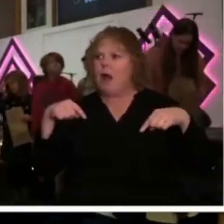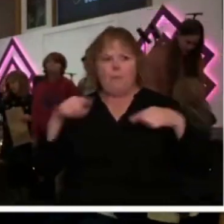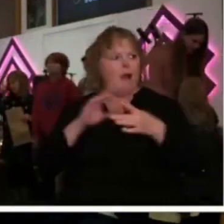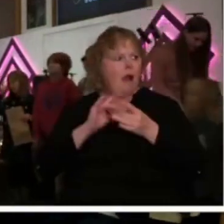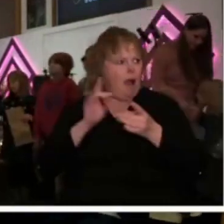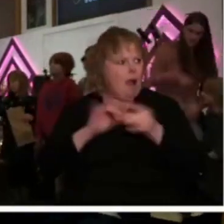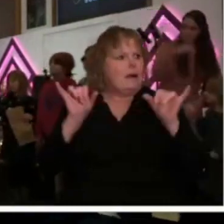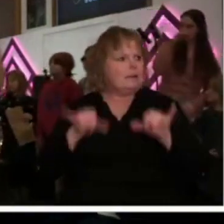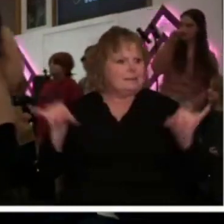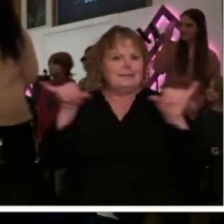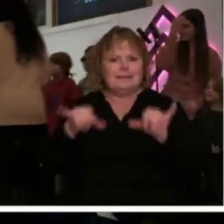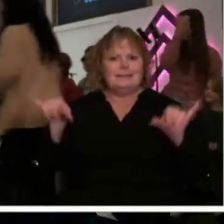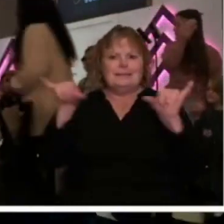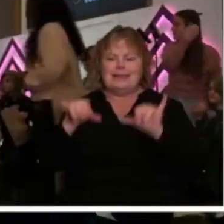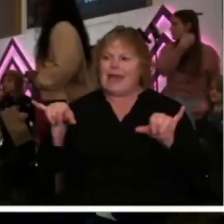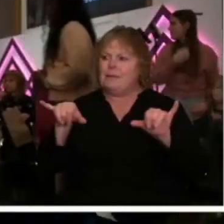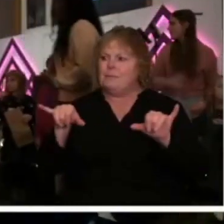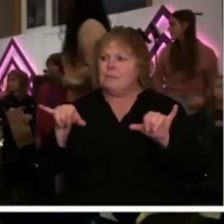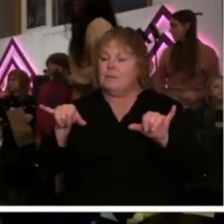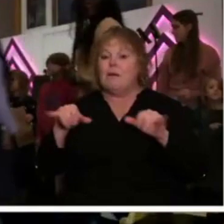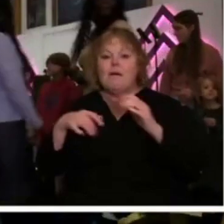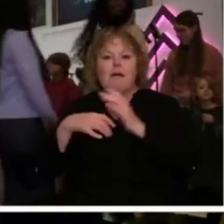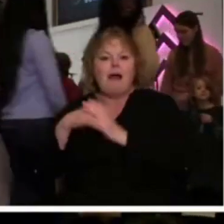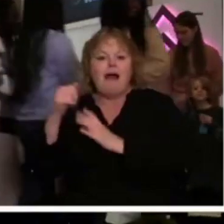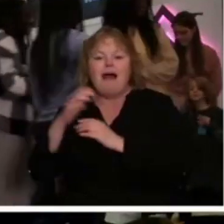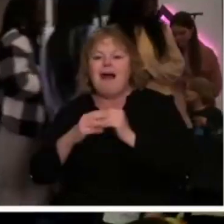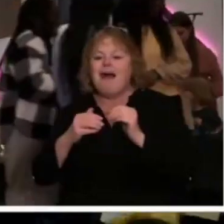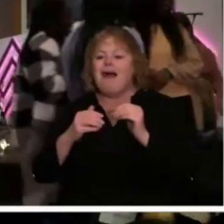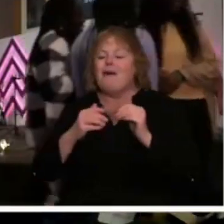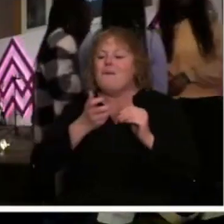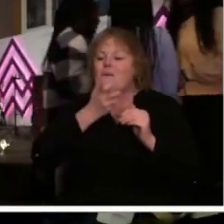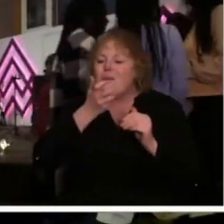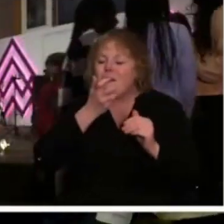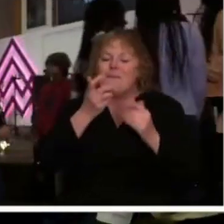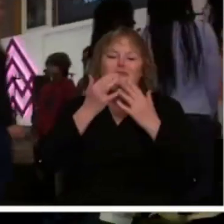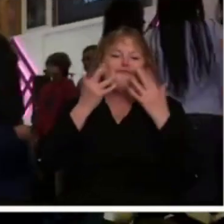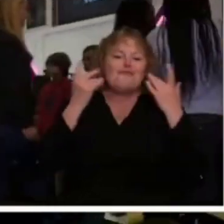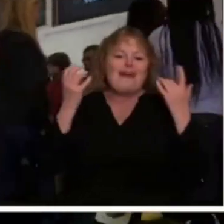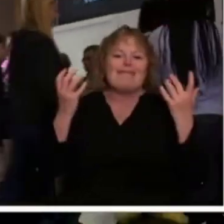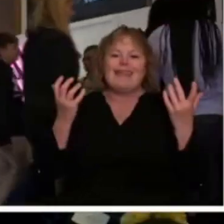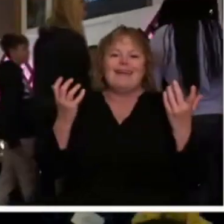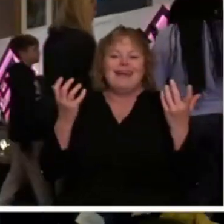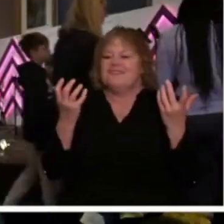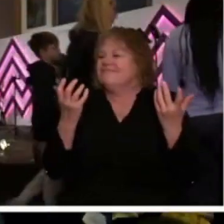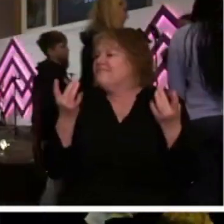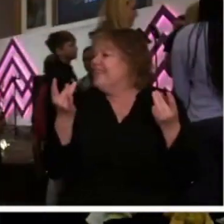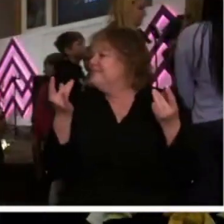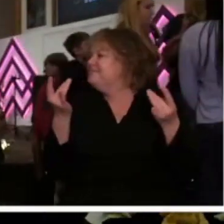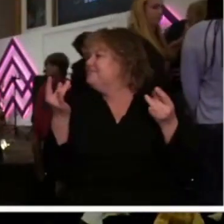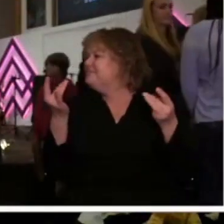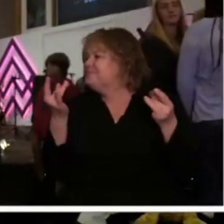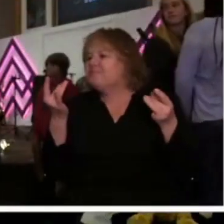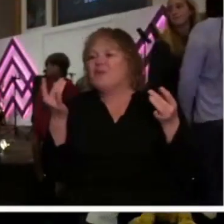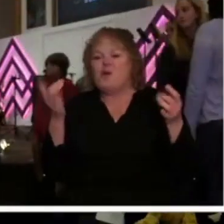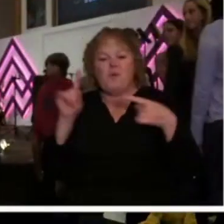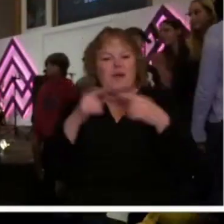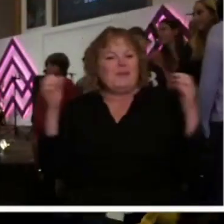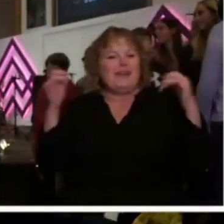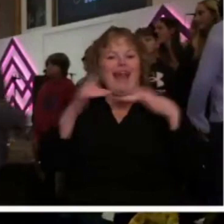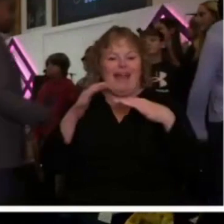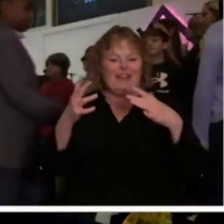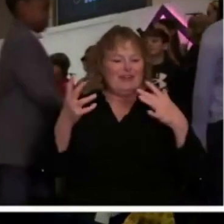similar. It is warm. It is friendly. It's something difficult to describe happens in our midst as we